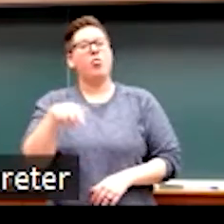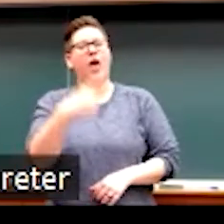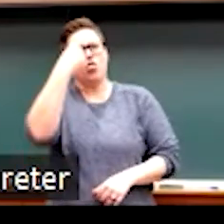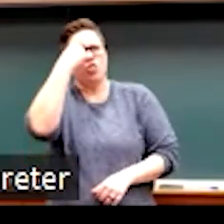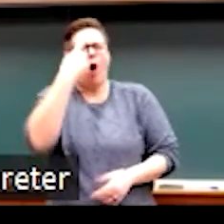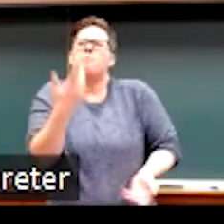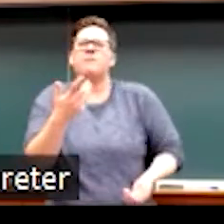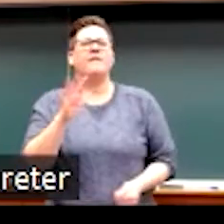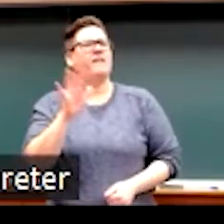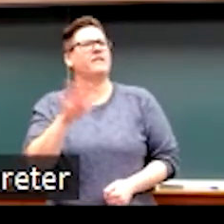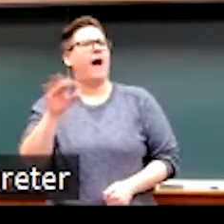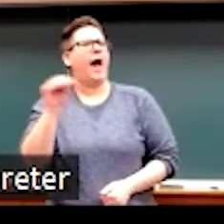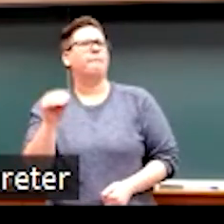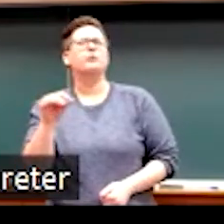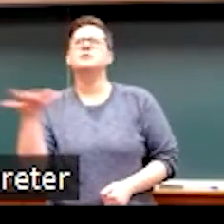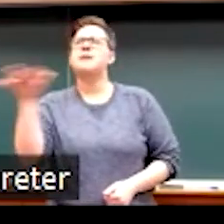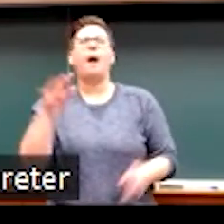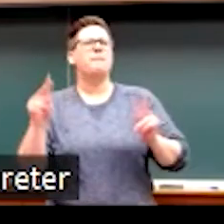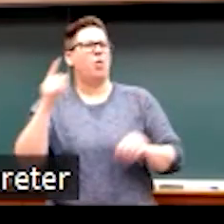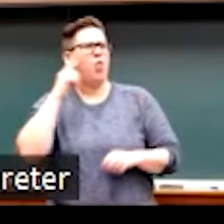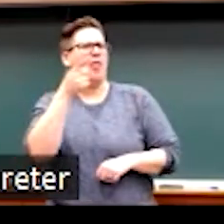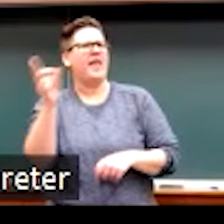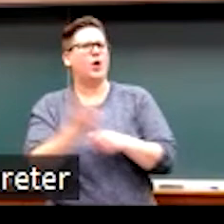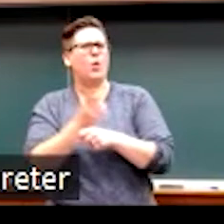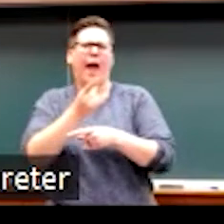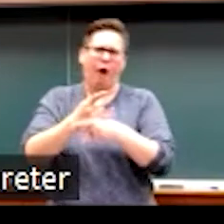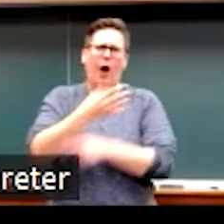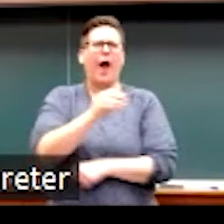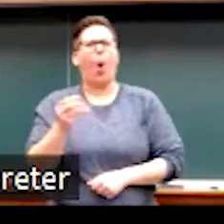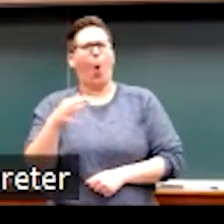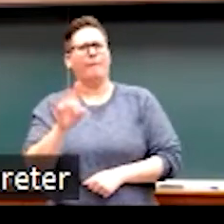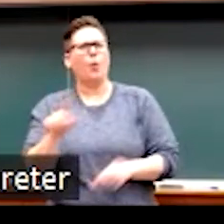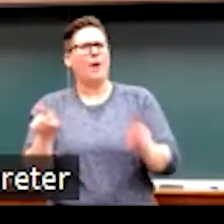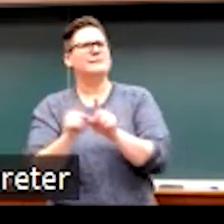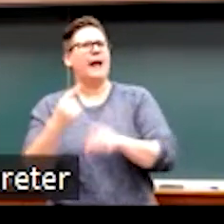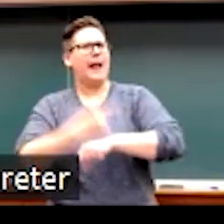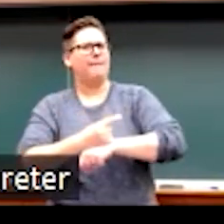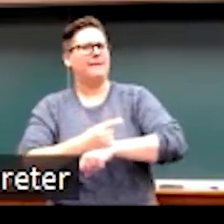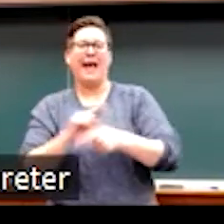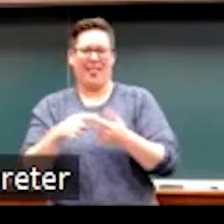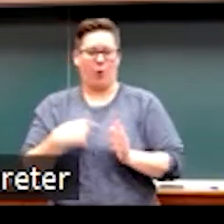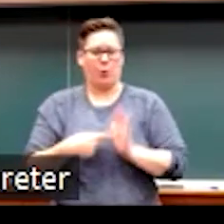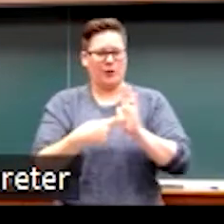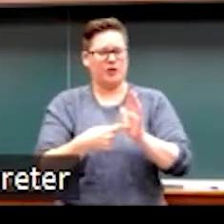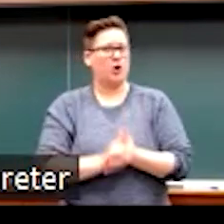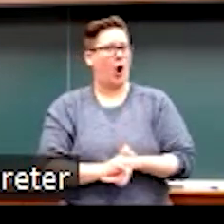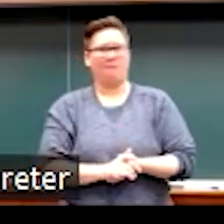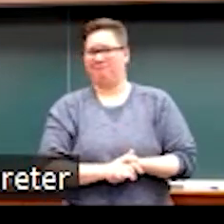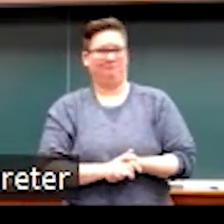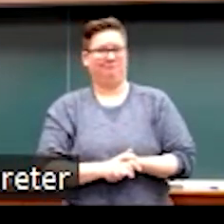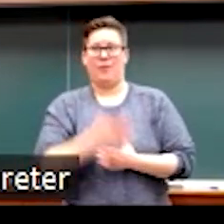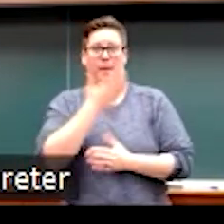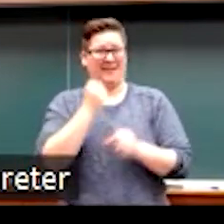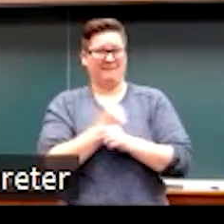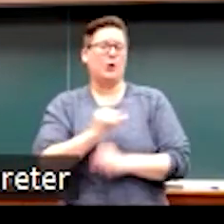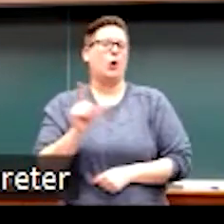thought 55% of people use alcohol and opioids in the same day. And then we report our best statistic